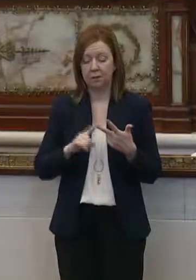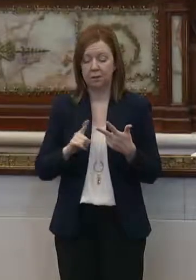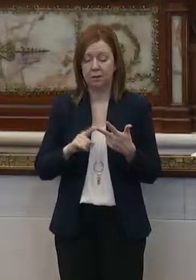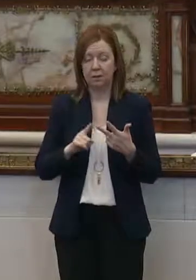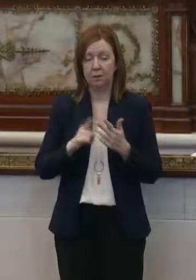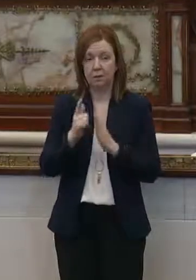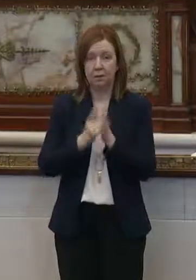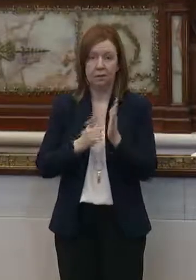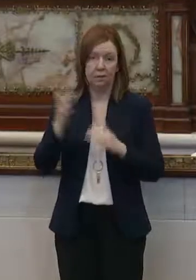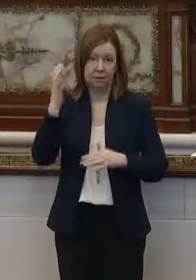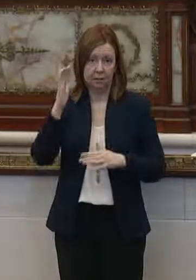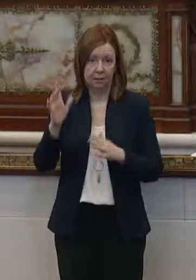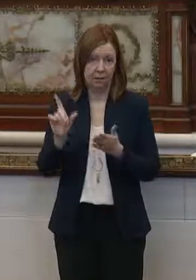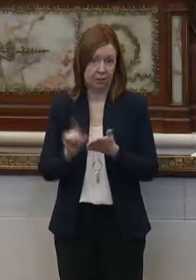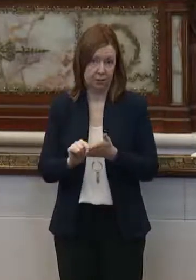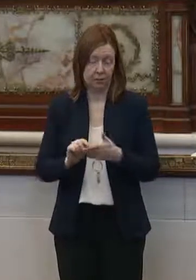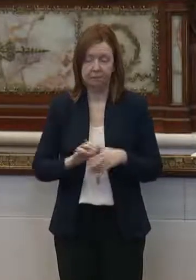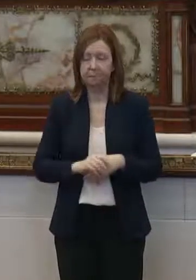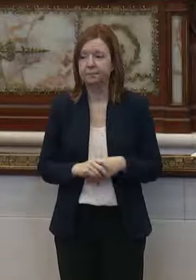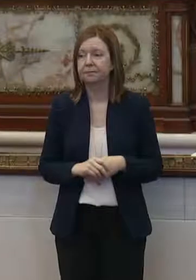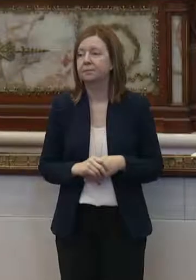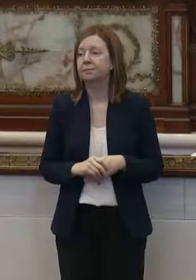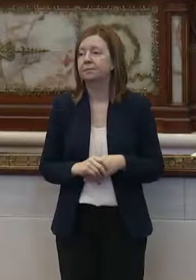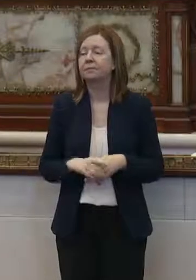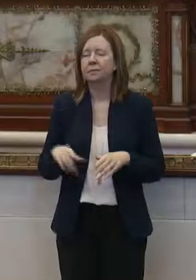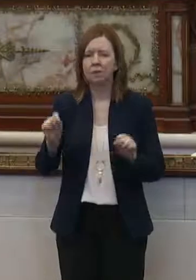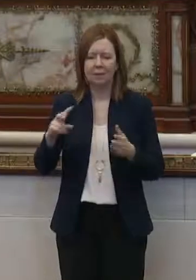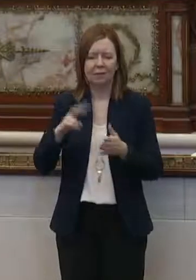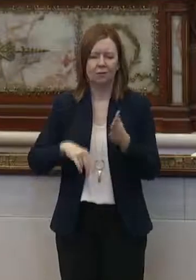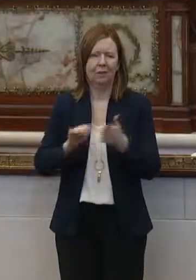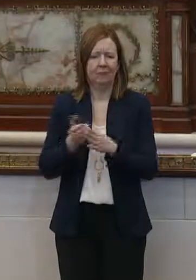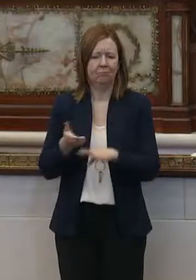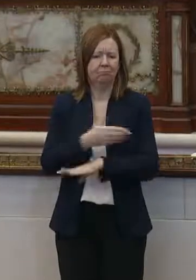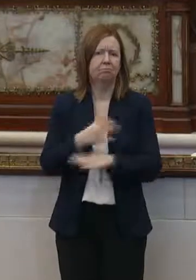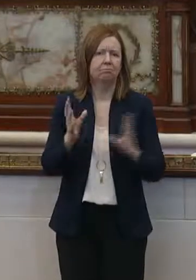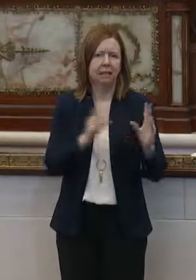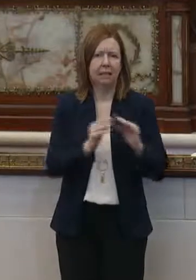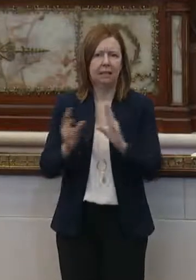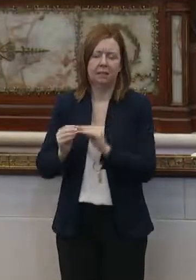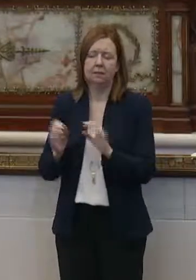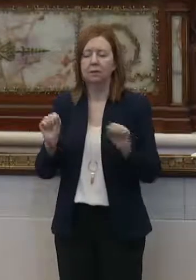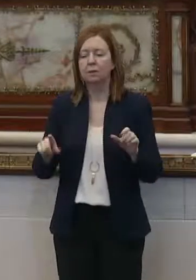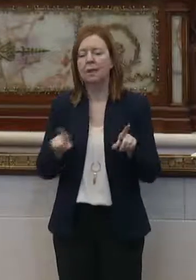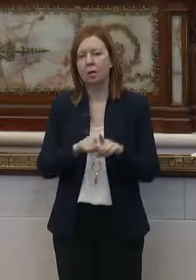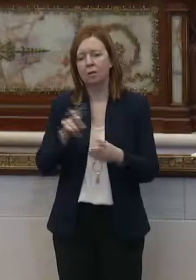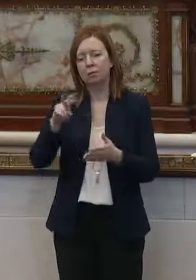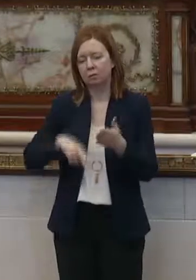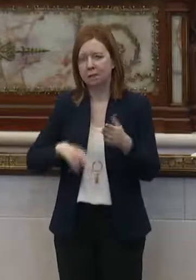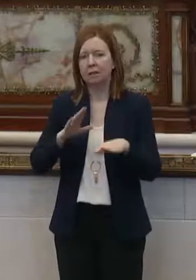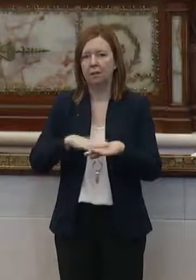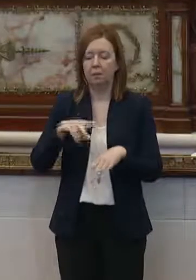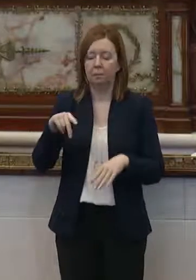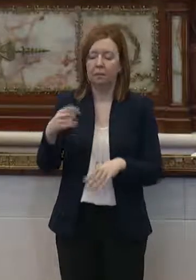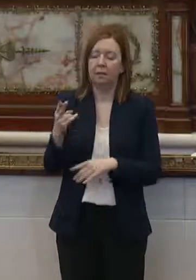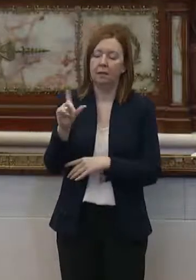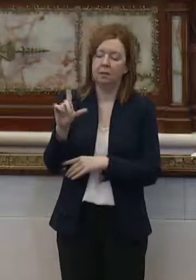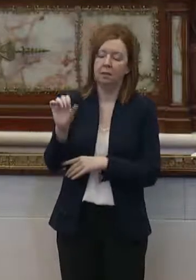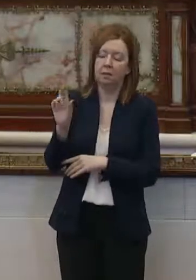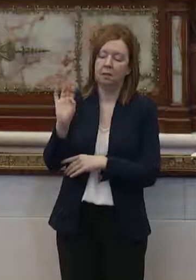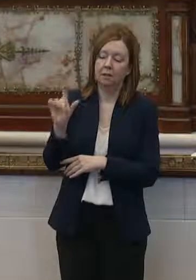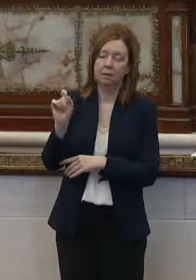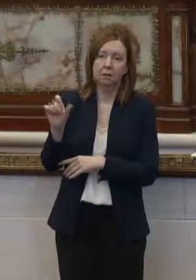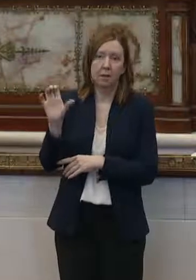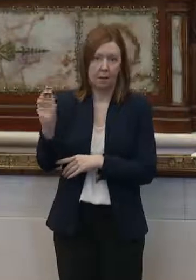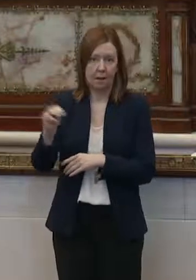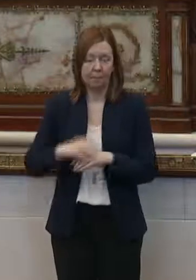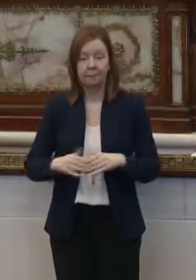Inquirer, and Legal Intelligencer prior to the hearings and can also be found on phlcouncil.com.